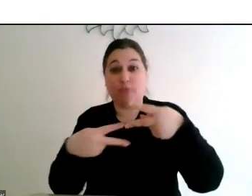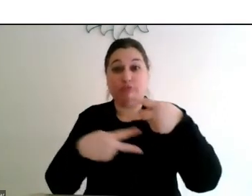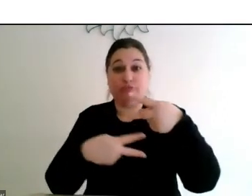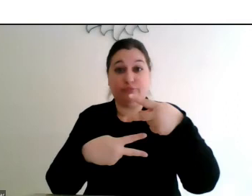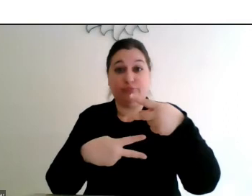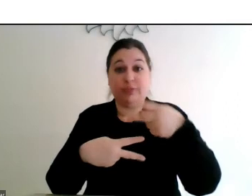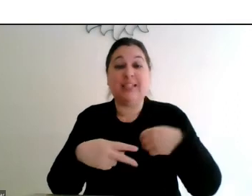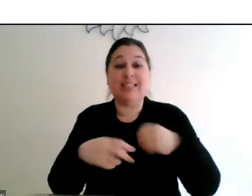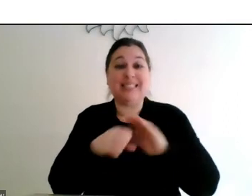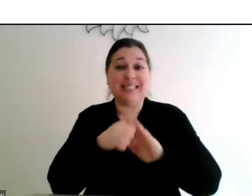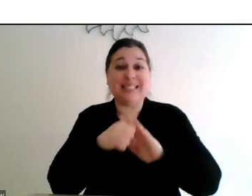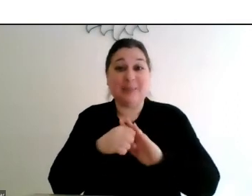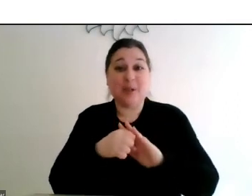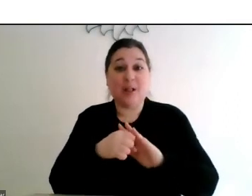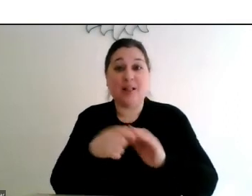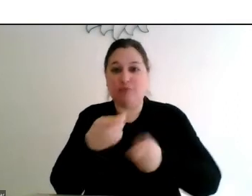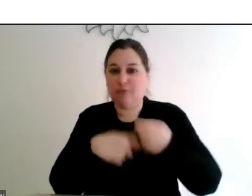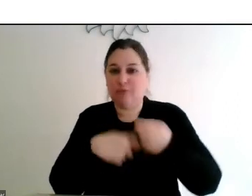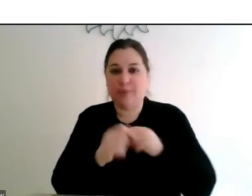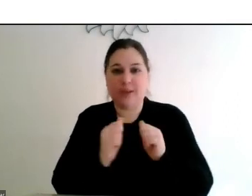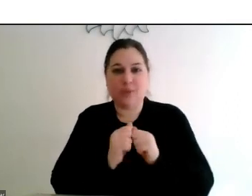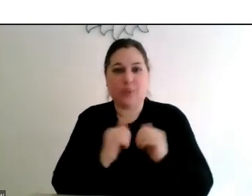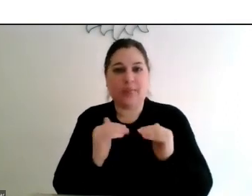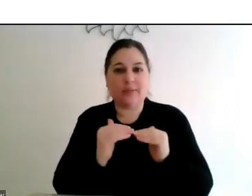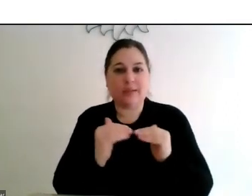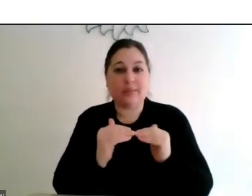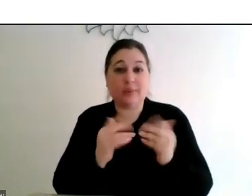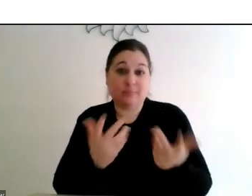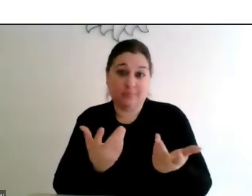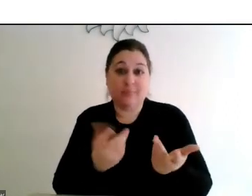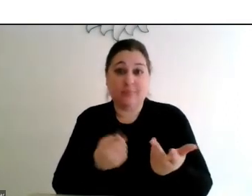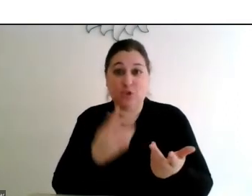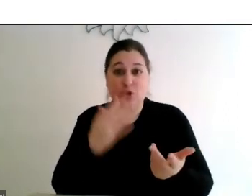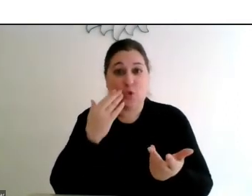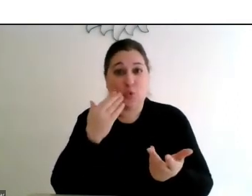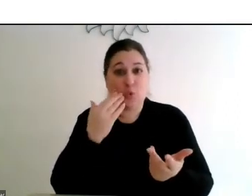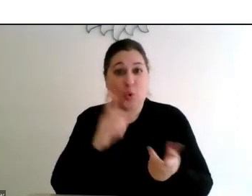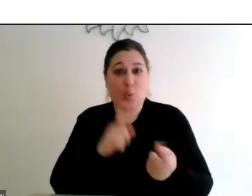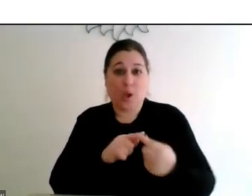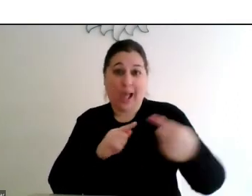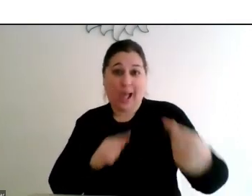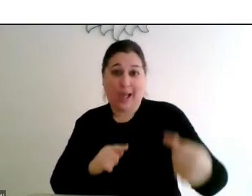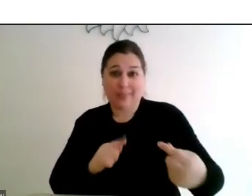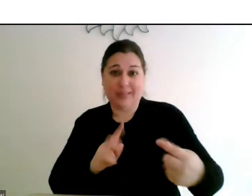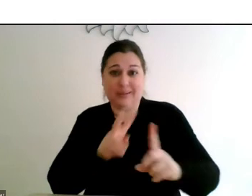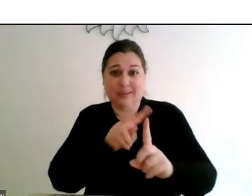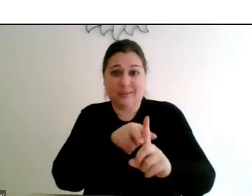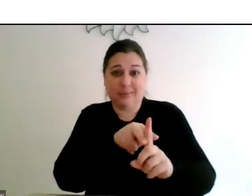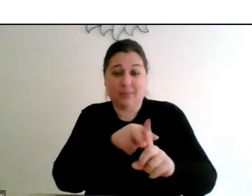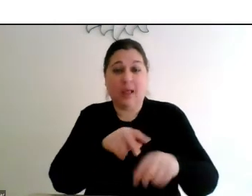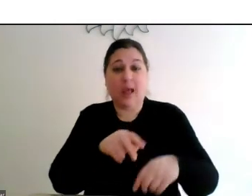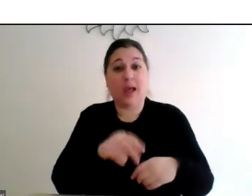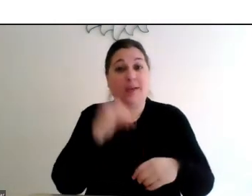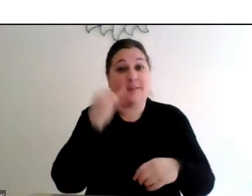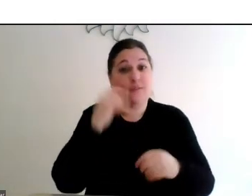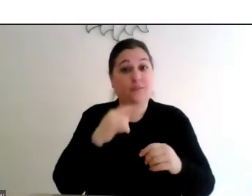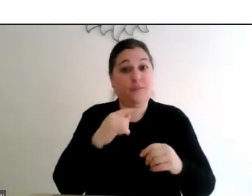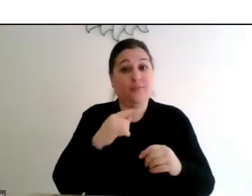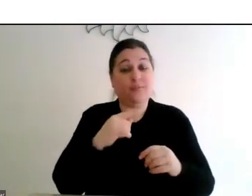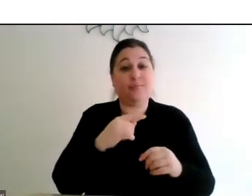If you see addition, do subtraction. If you see subtraction, do